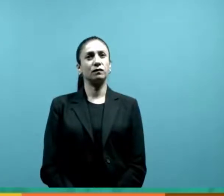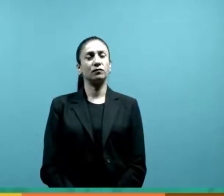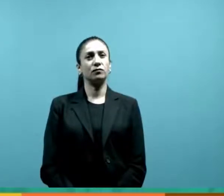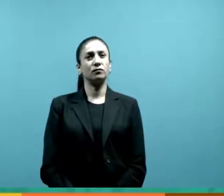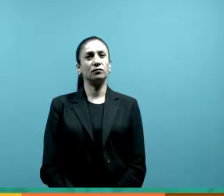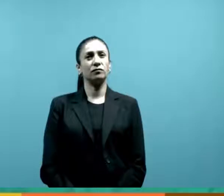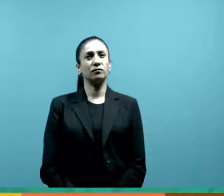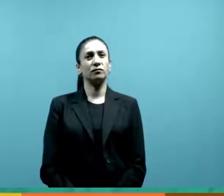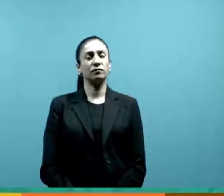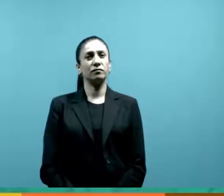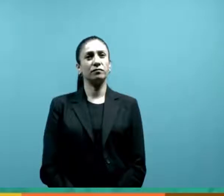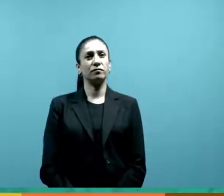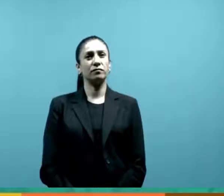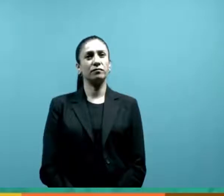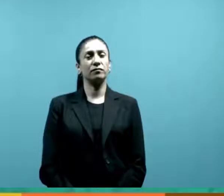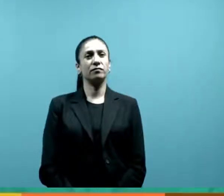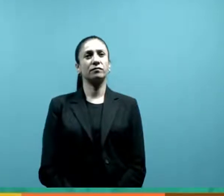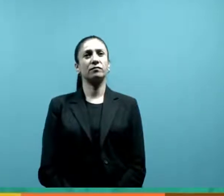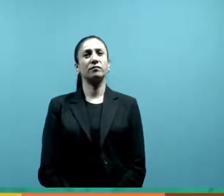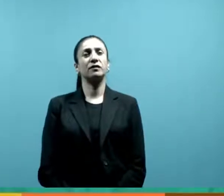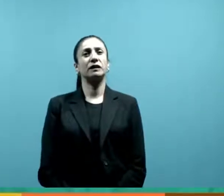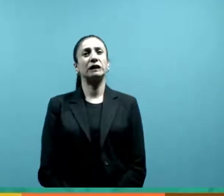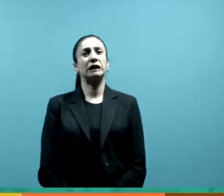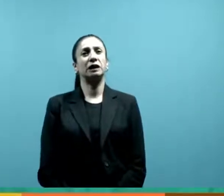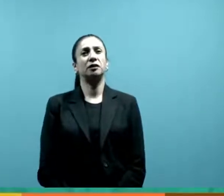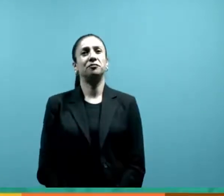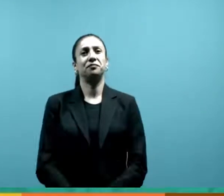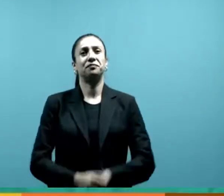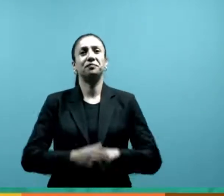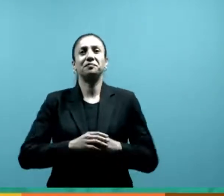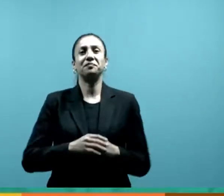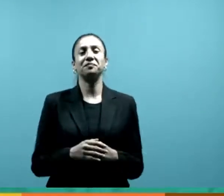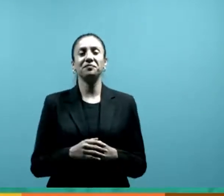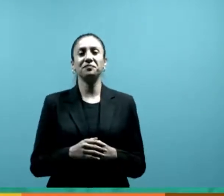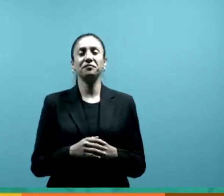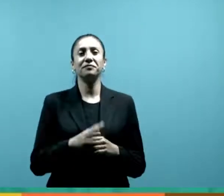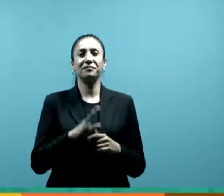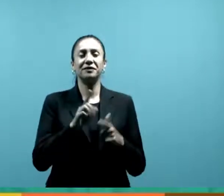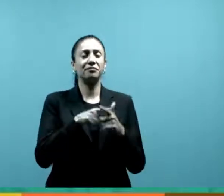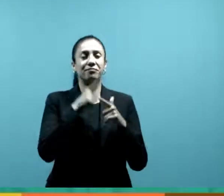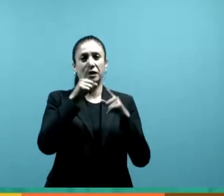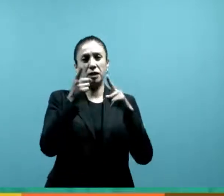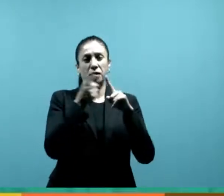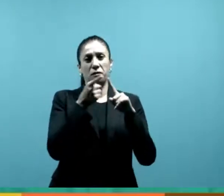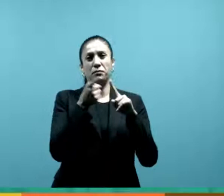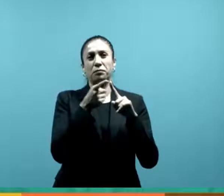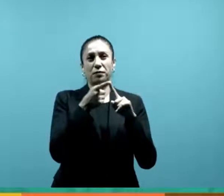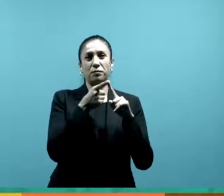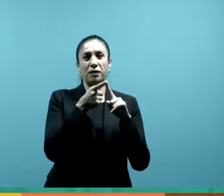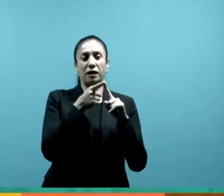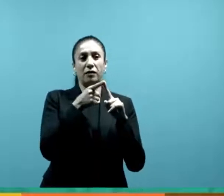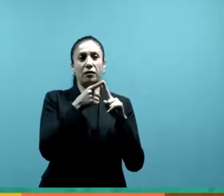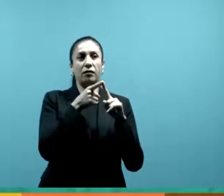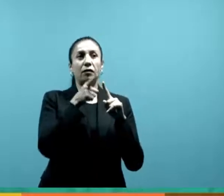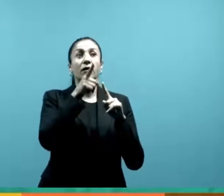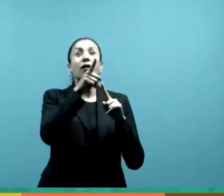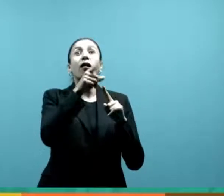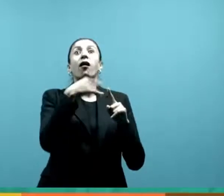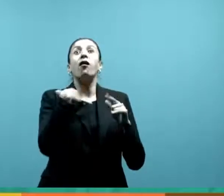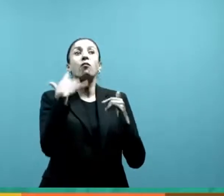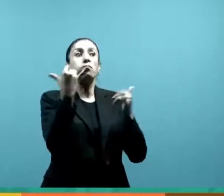discussion about the history of Auschwitz. Entonces, lo primero es que hay una gran colección